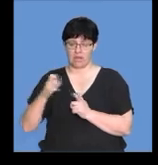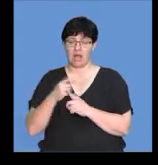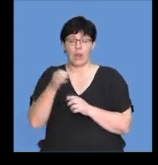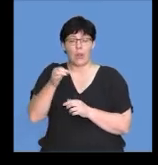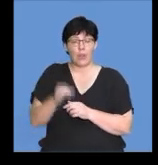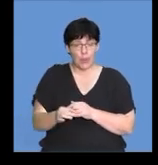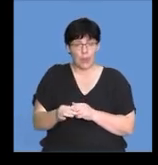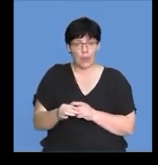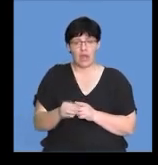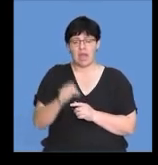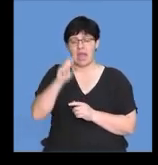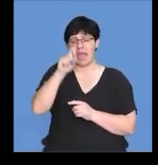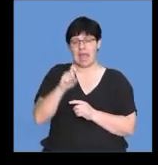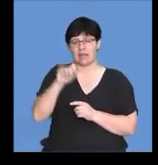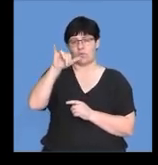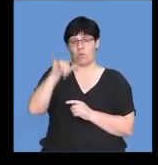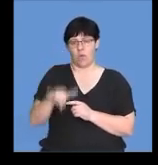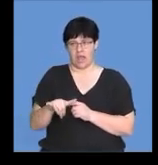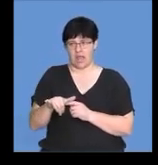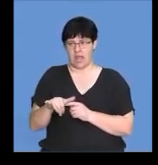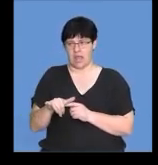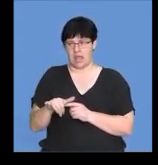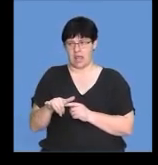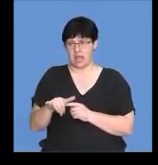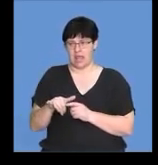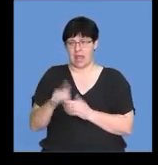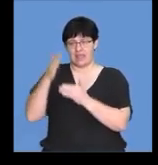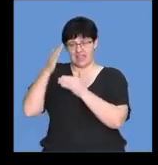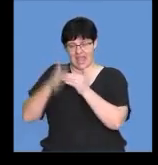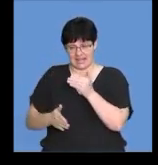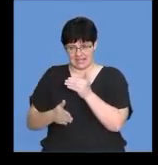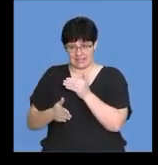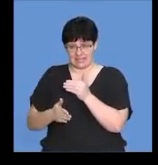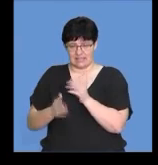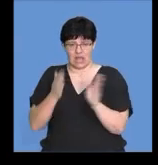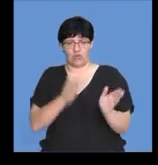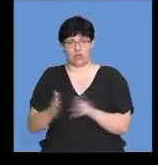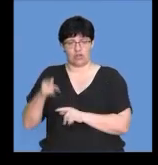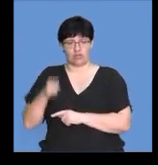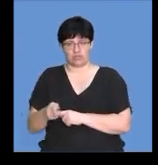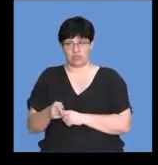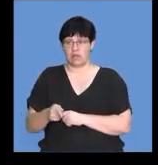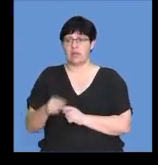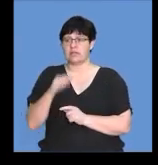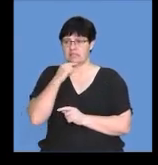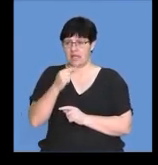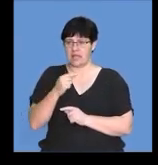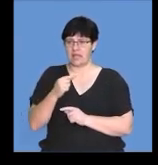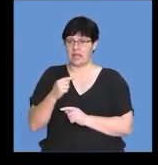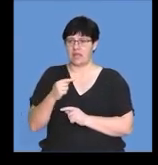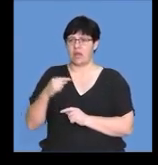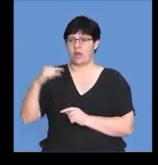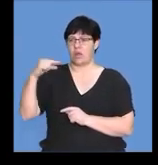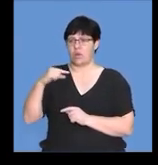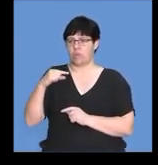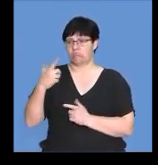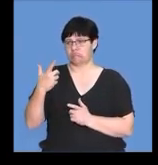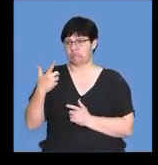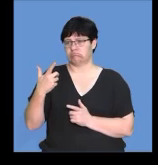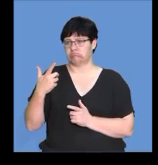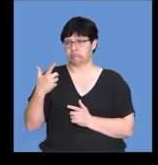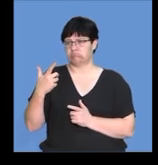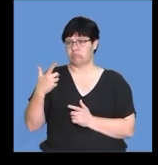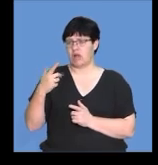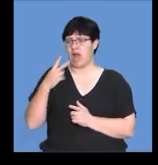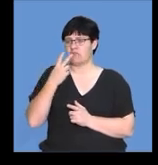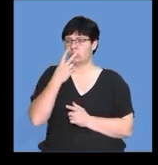your X and Y being arranged right at the end, and so we call these the gonosomes. So in a female, you'll have